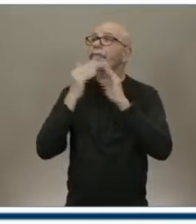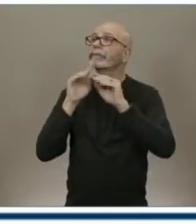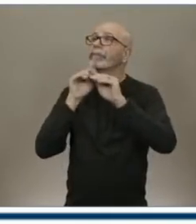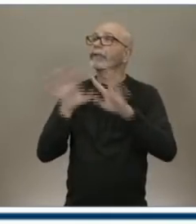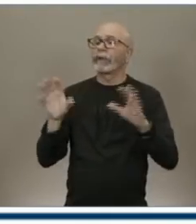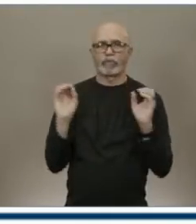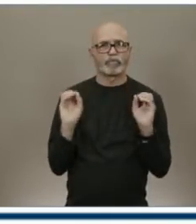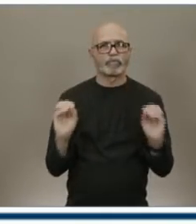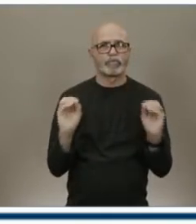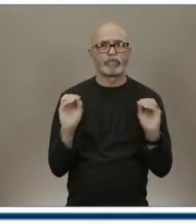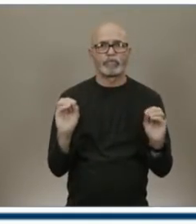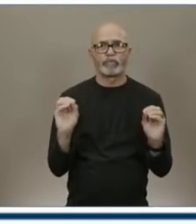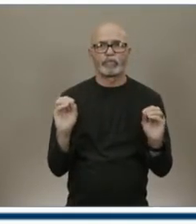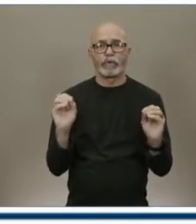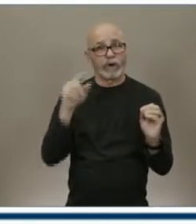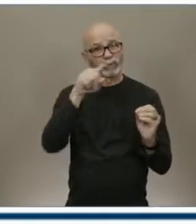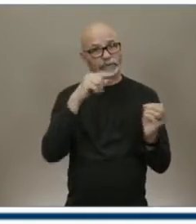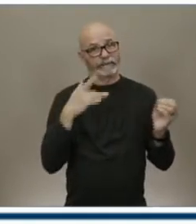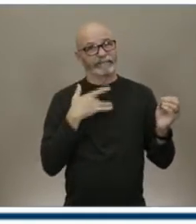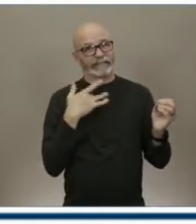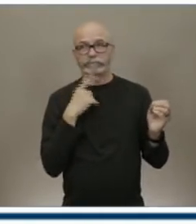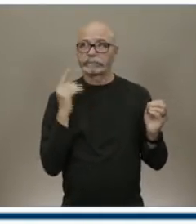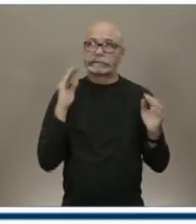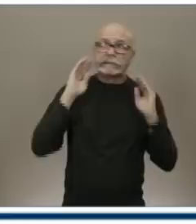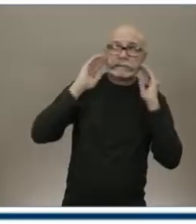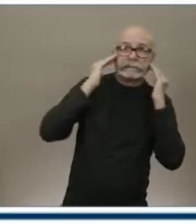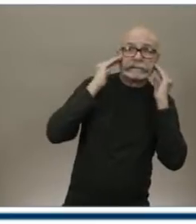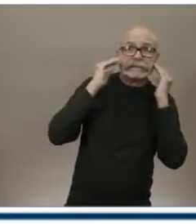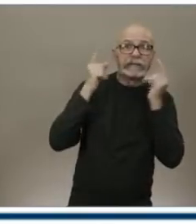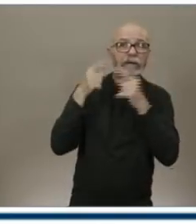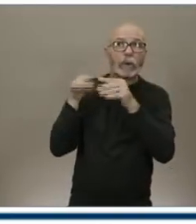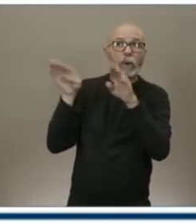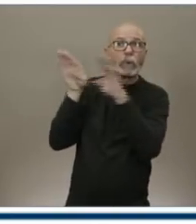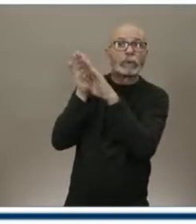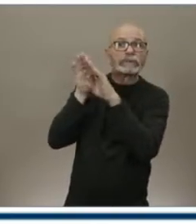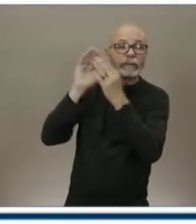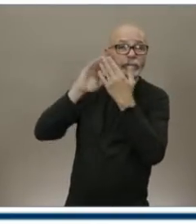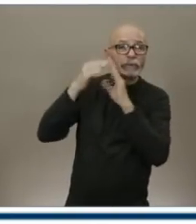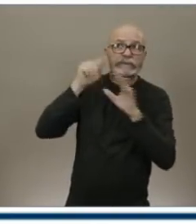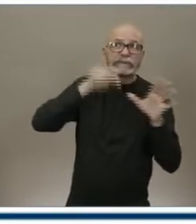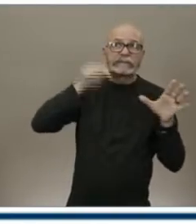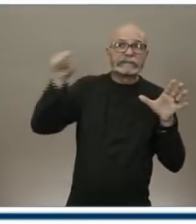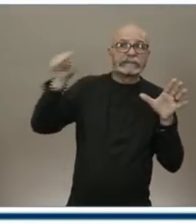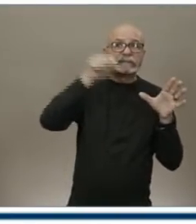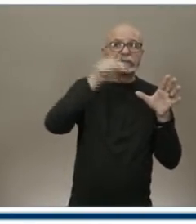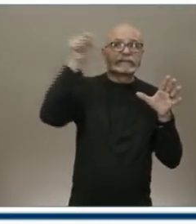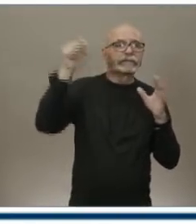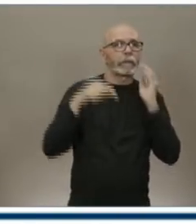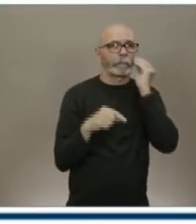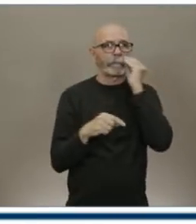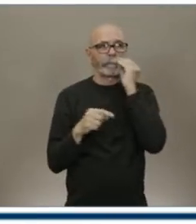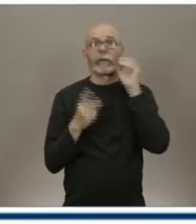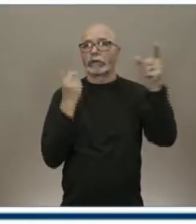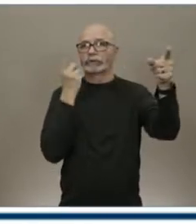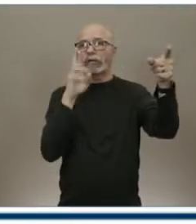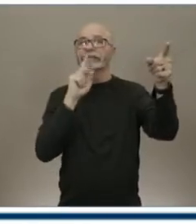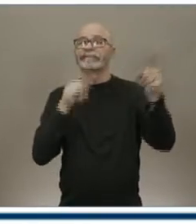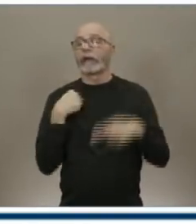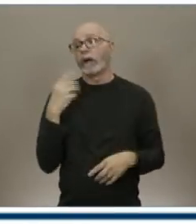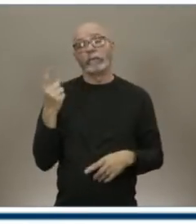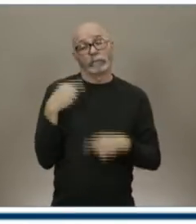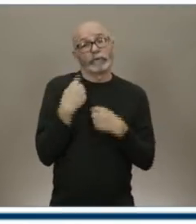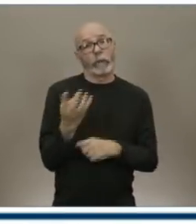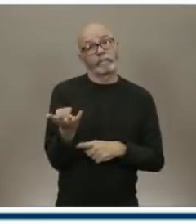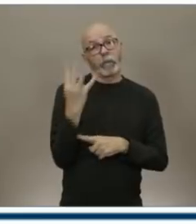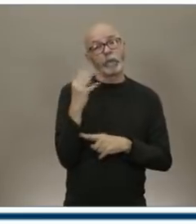your level of concern for the community around that plant? So you're absolutely right. There were 4 cases. There were 2